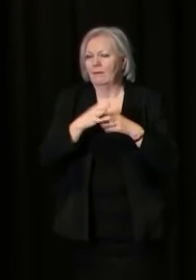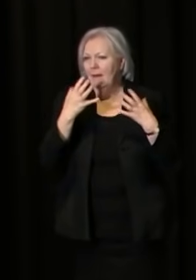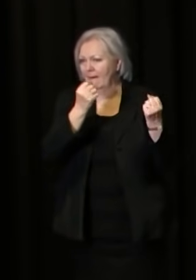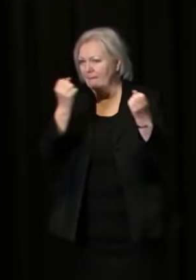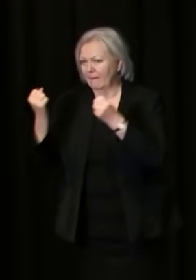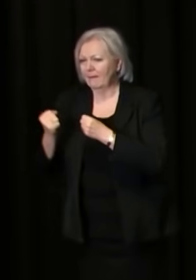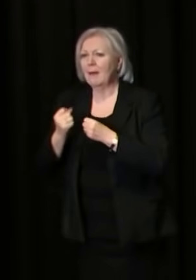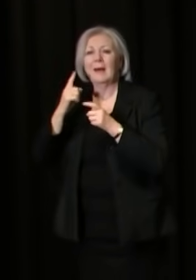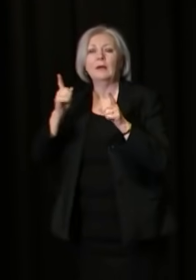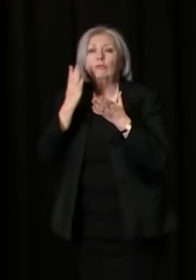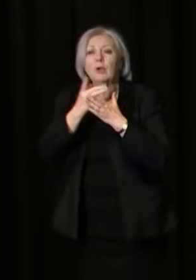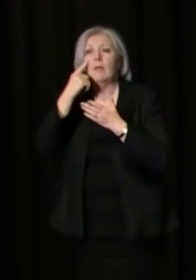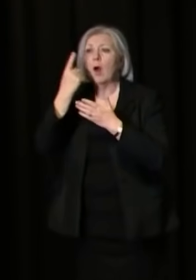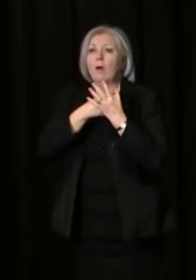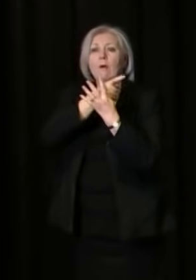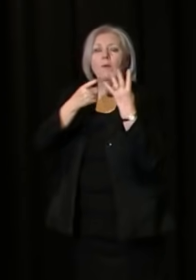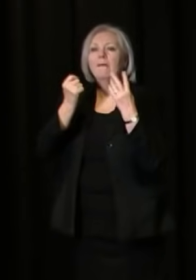applies anywhere in Victoria.